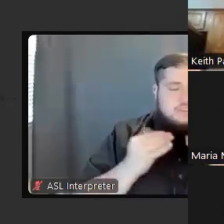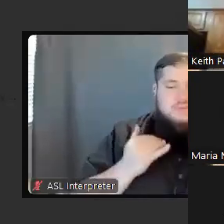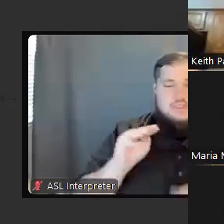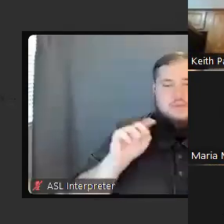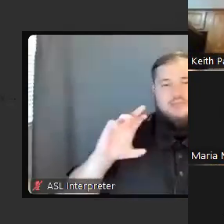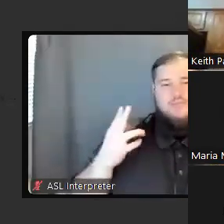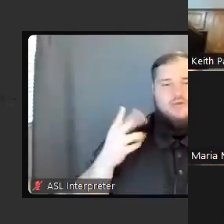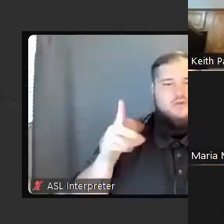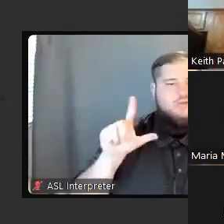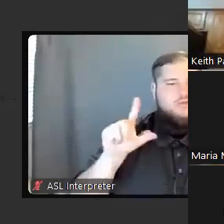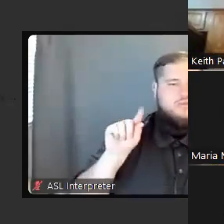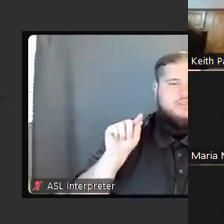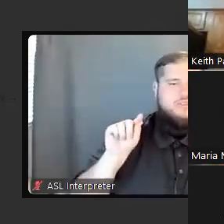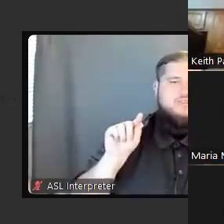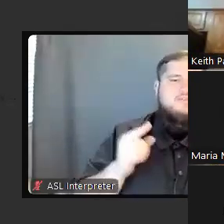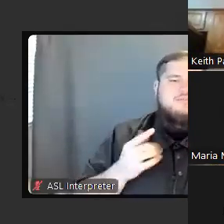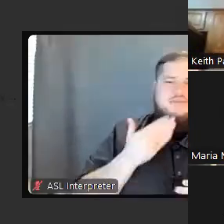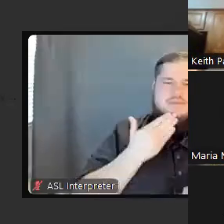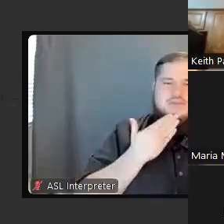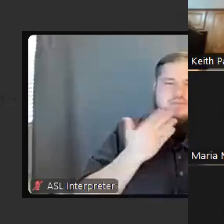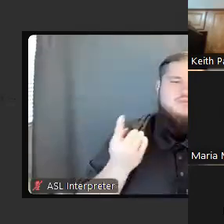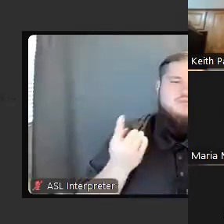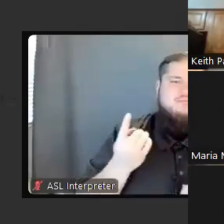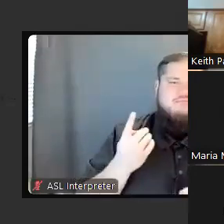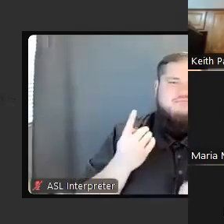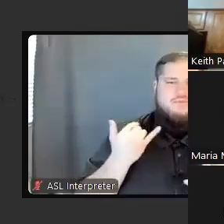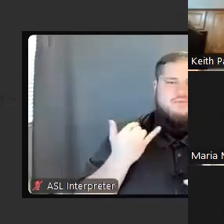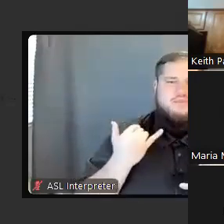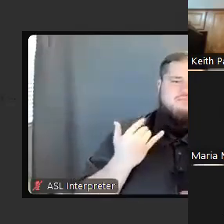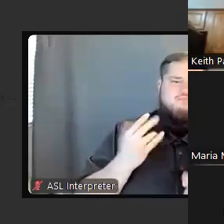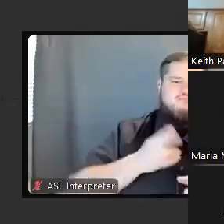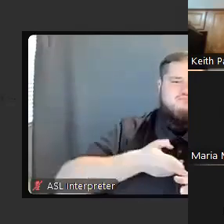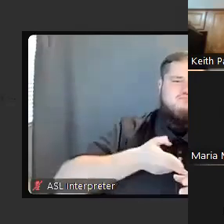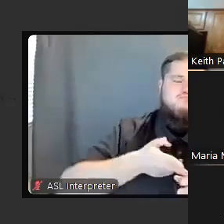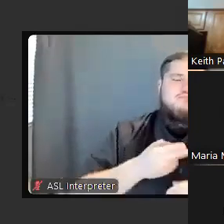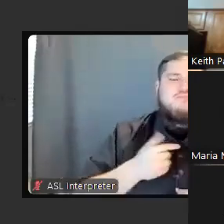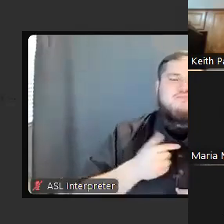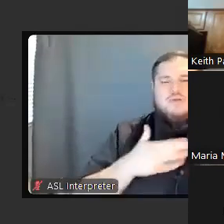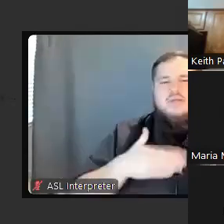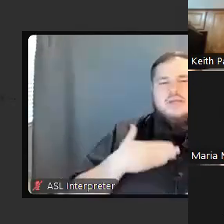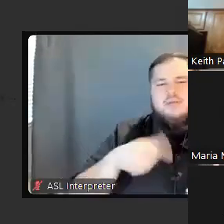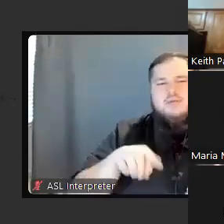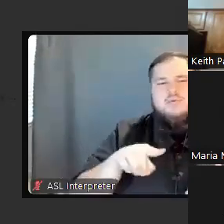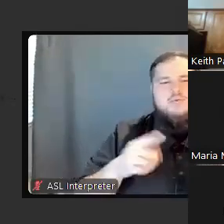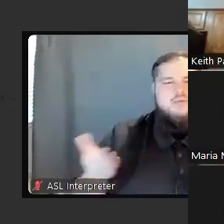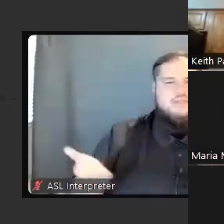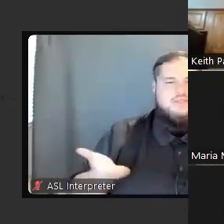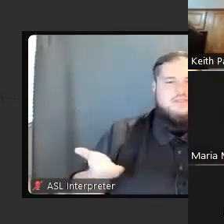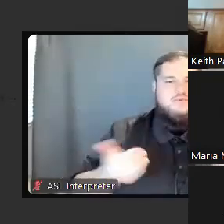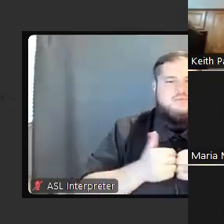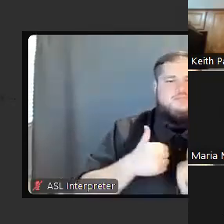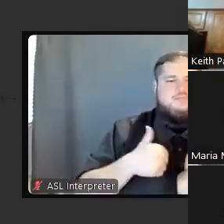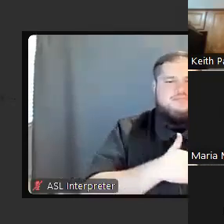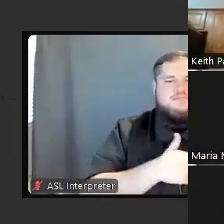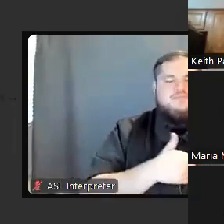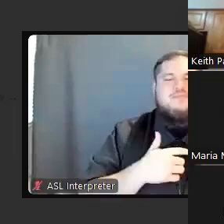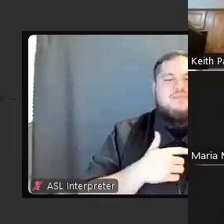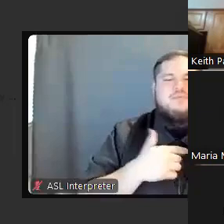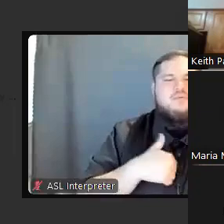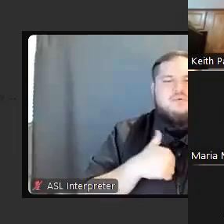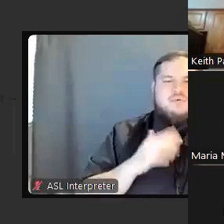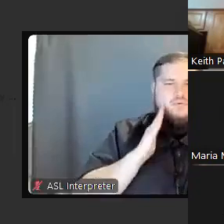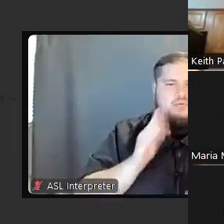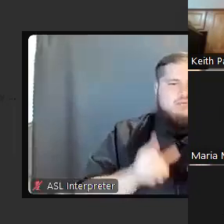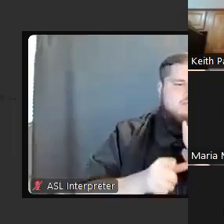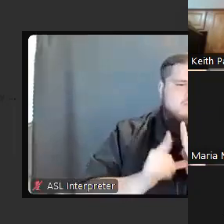day. Thank you for joining us. We are glad to have you here, and I will go over a